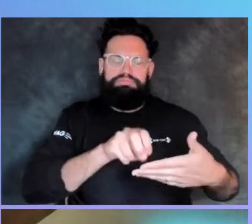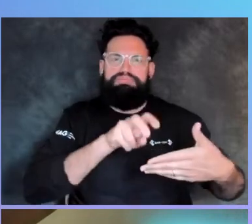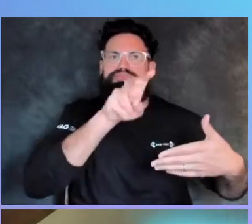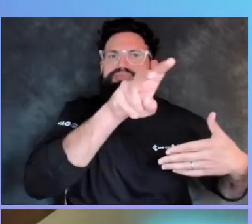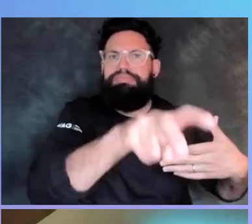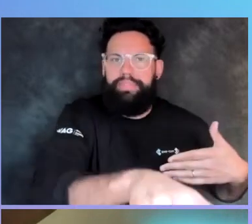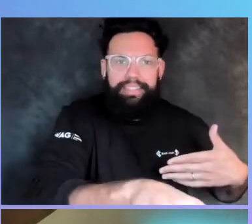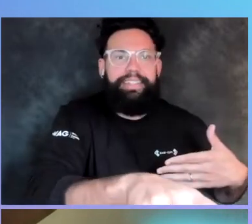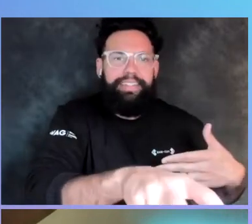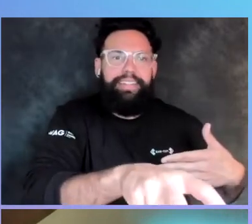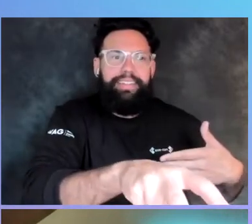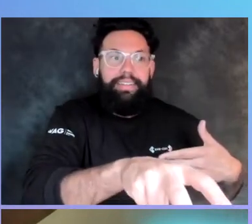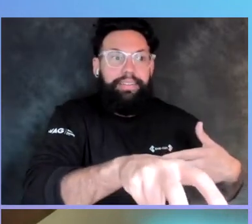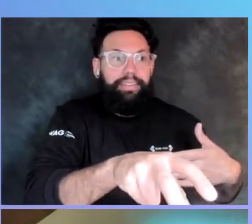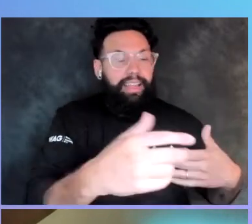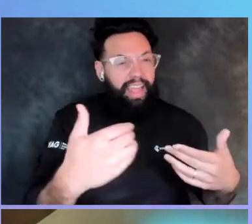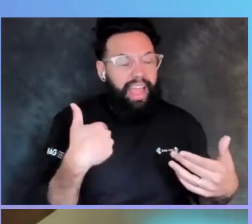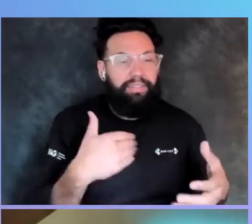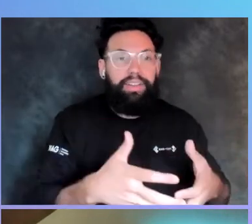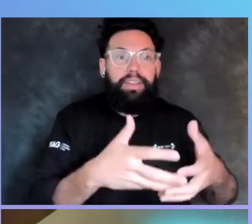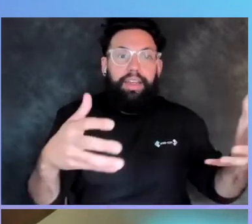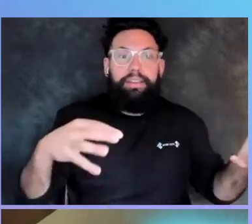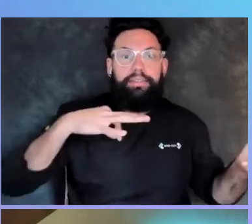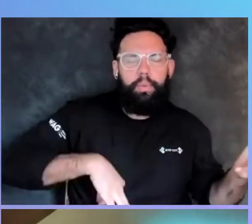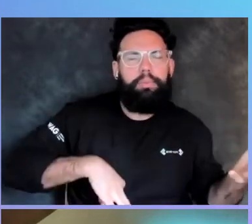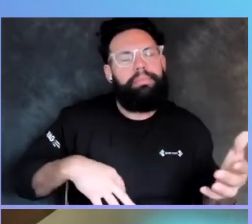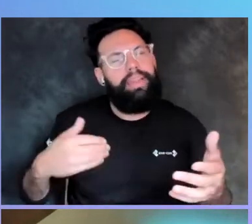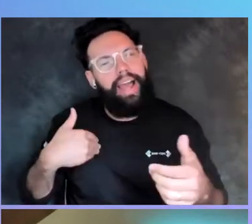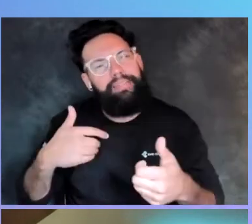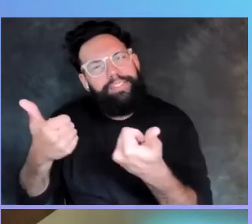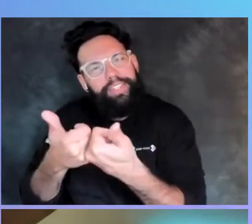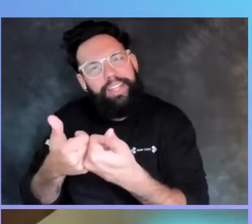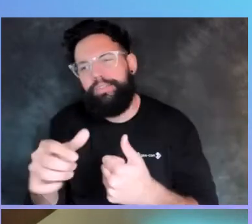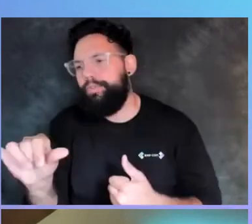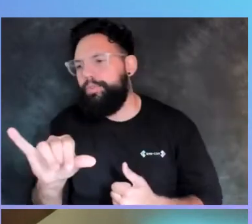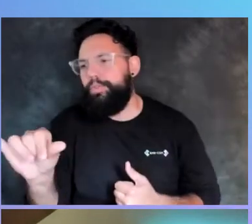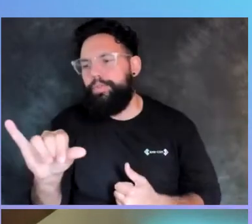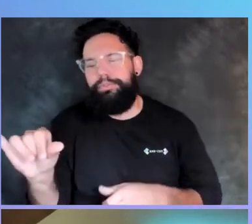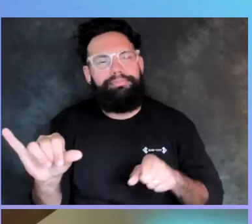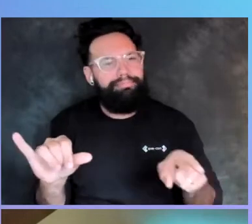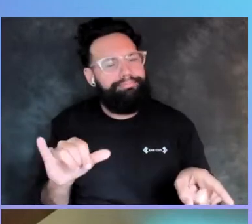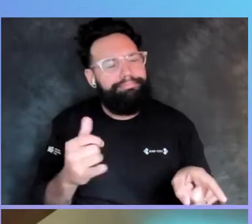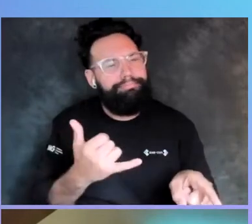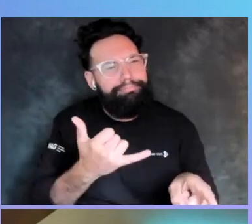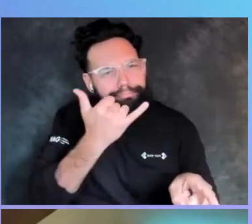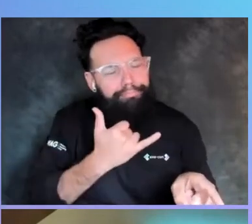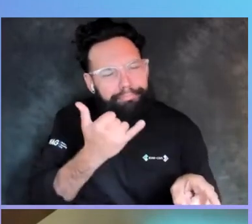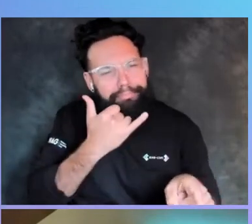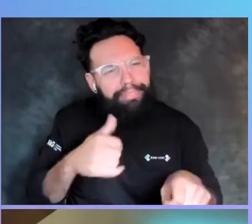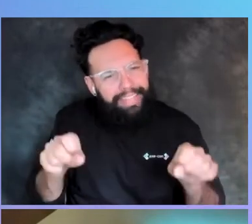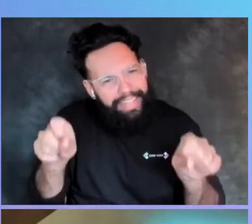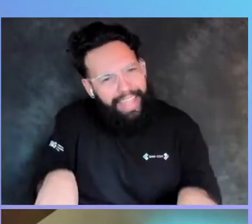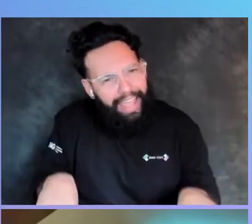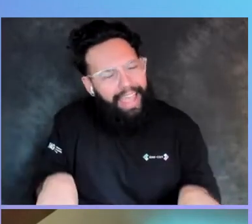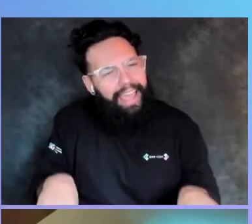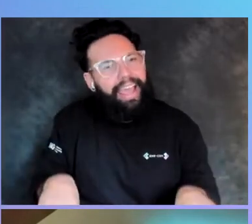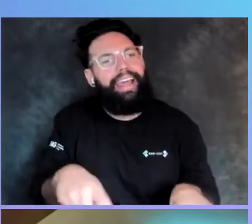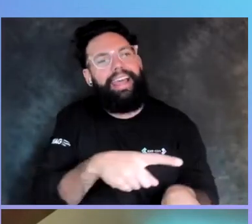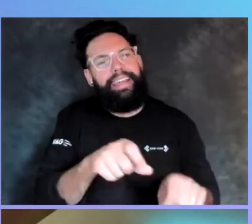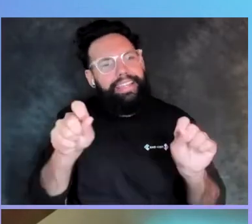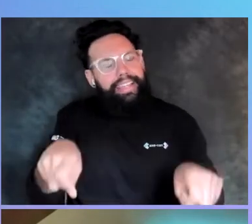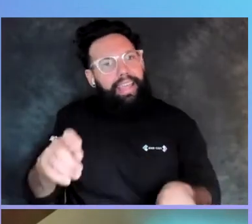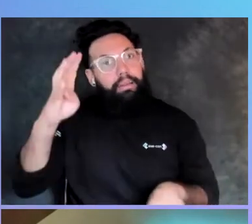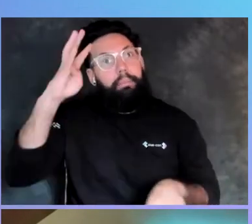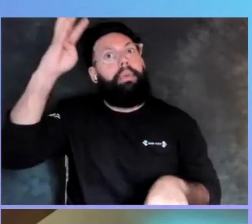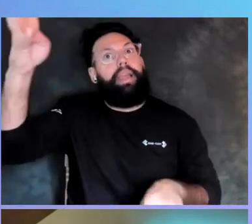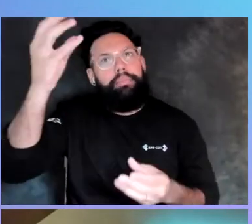of potential, they are not without their challenges. They're not infallible. They're prone to making up information, which is referred to as